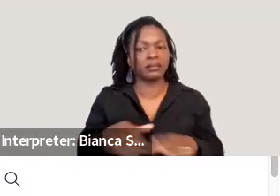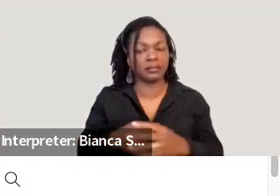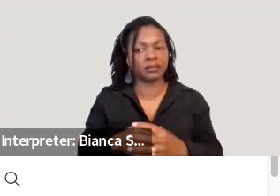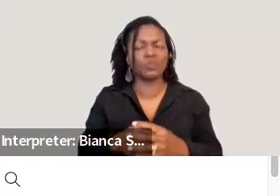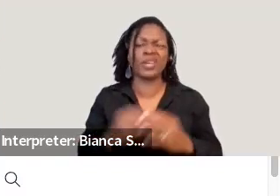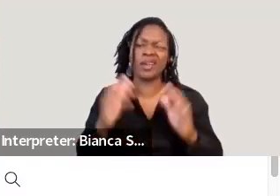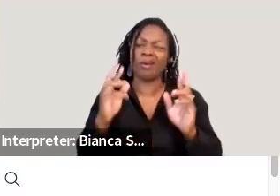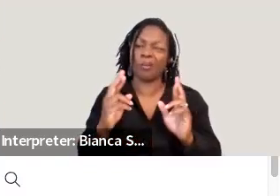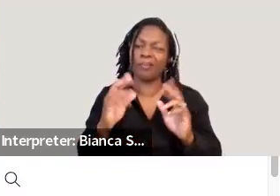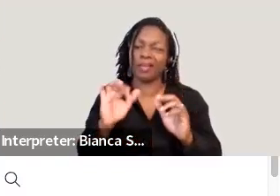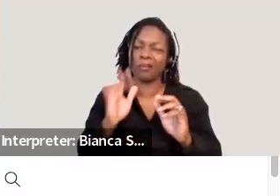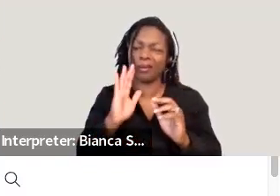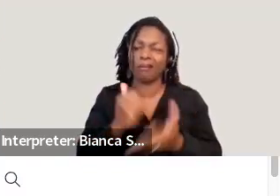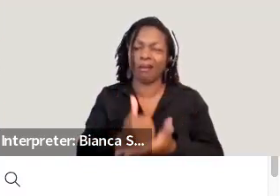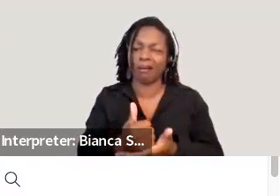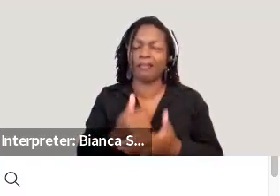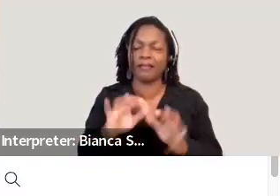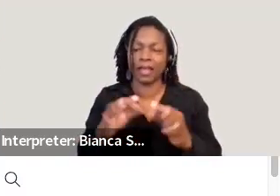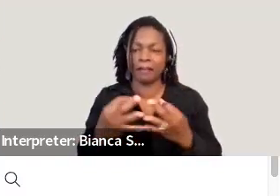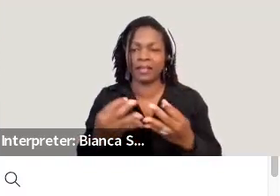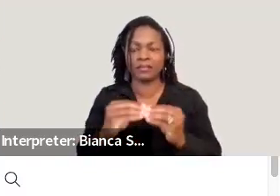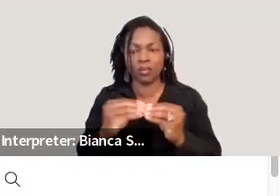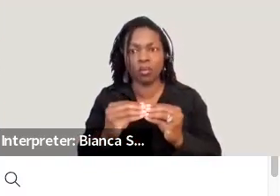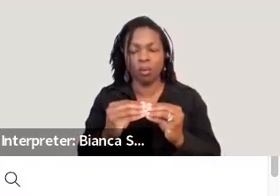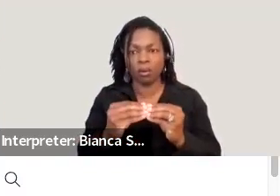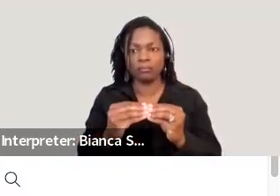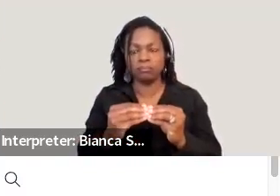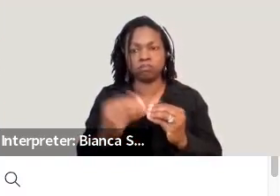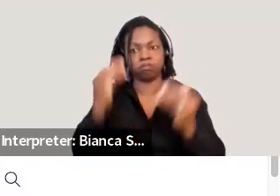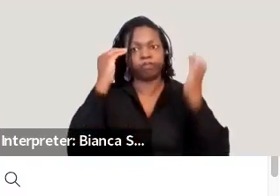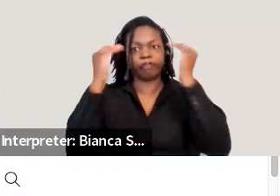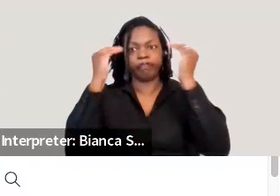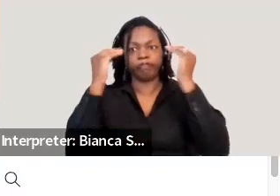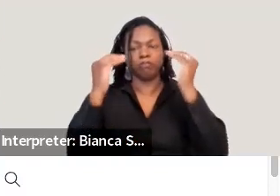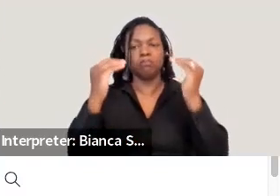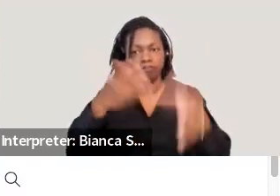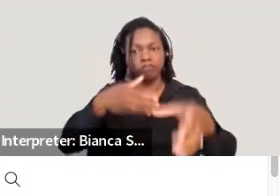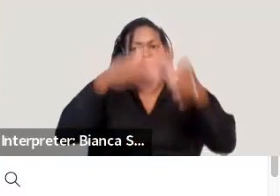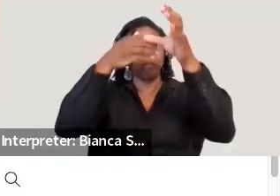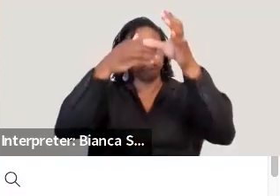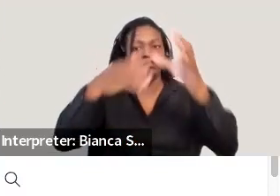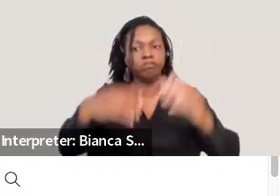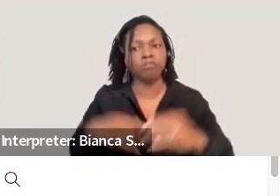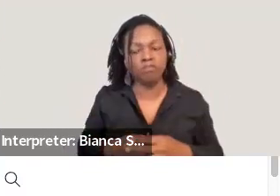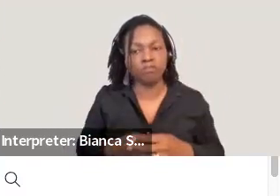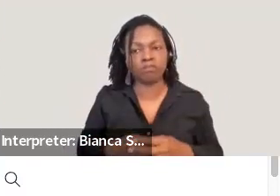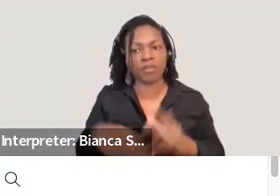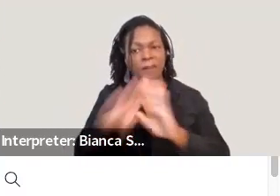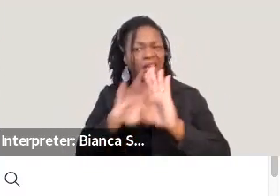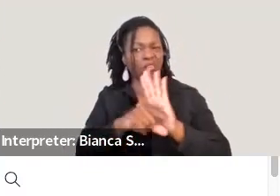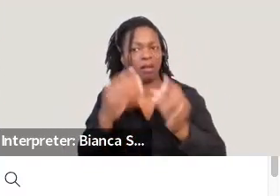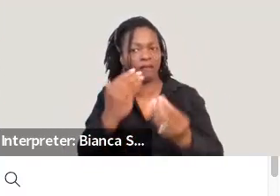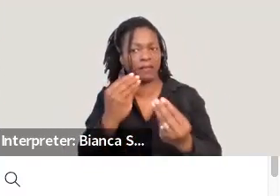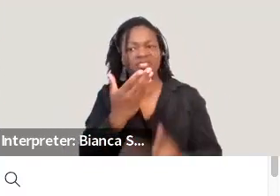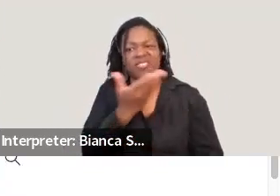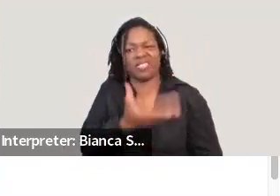families to use this as a background information, so that you